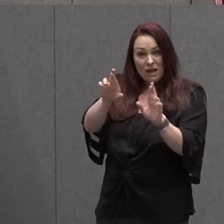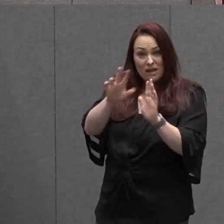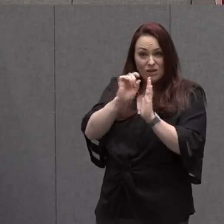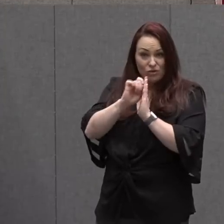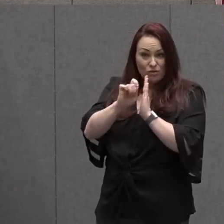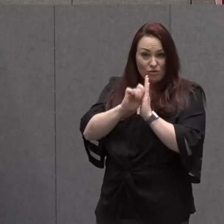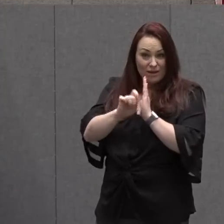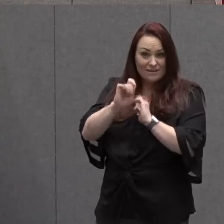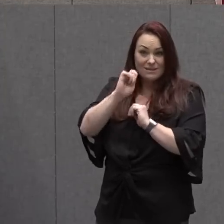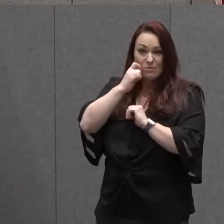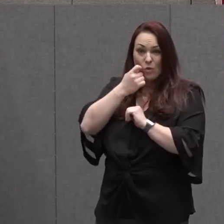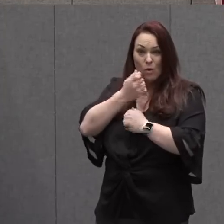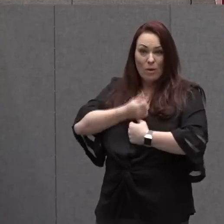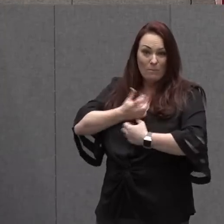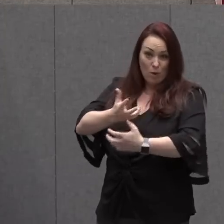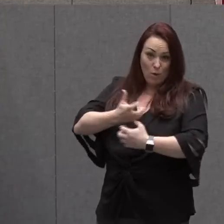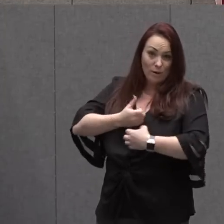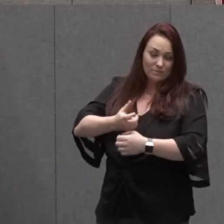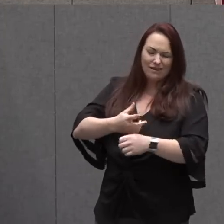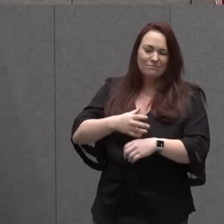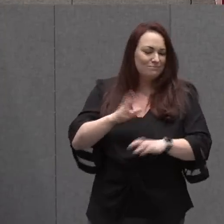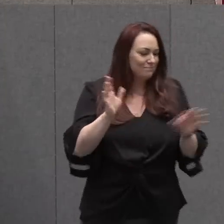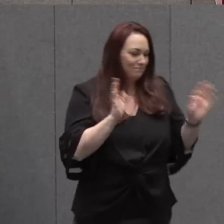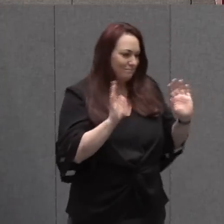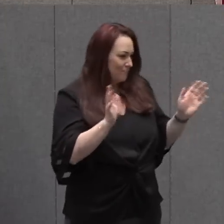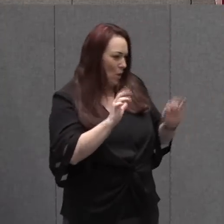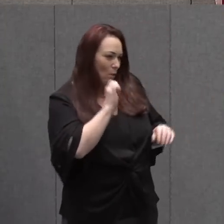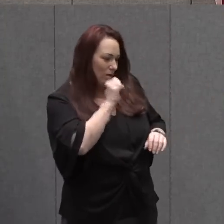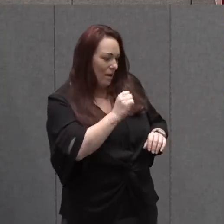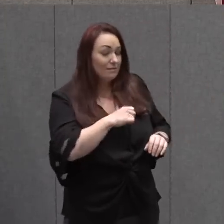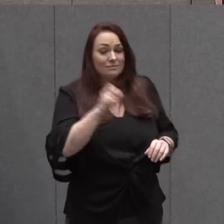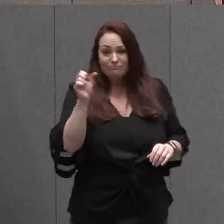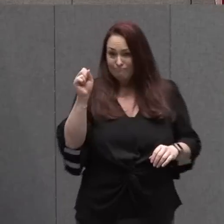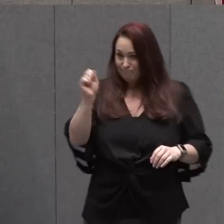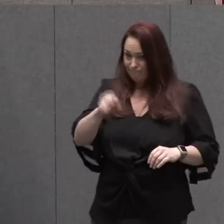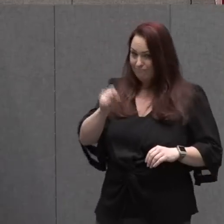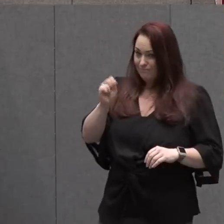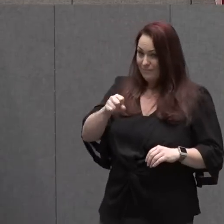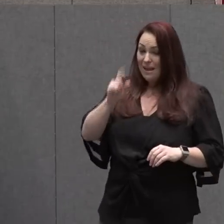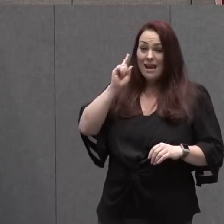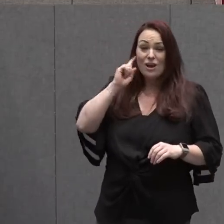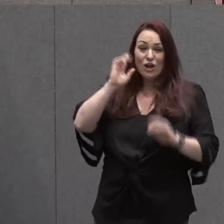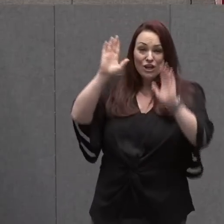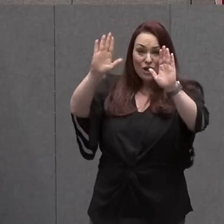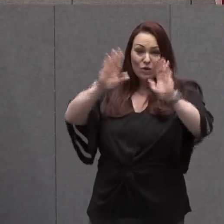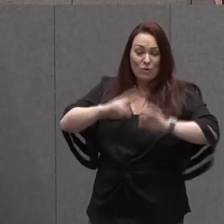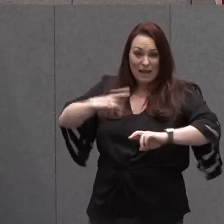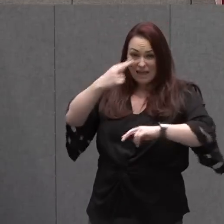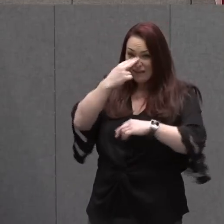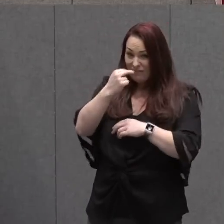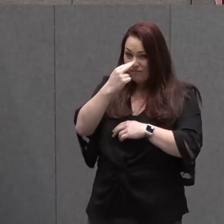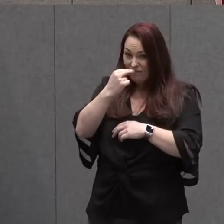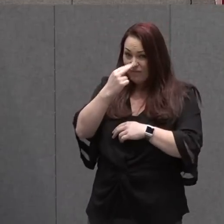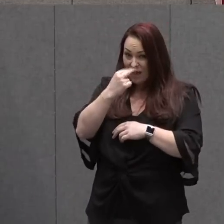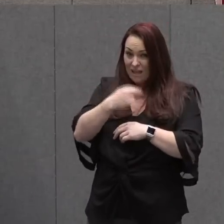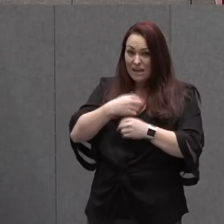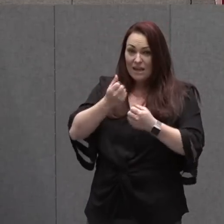poems. No, I wasn't, Miss Martindale. Yes, you were. I heard a great funny poem about a